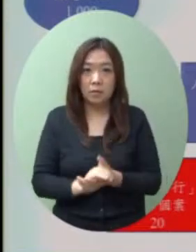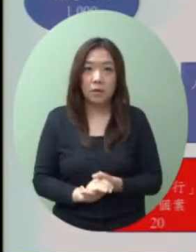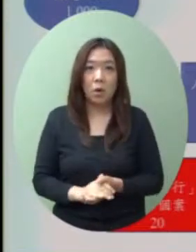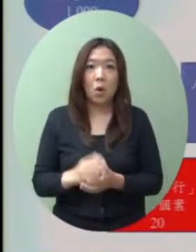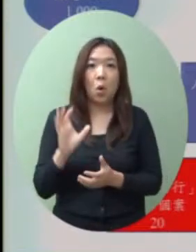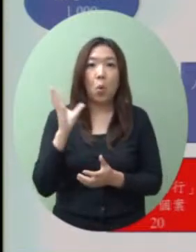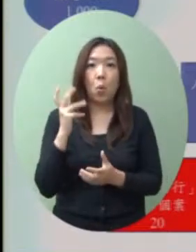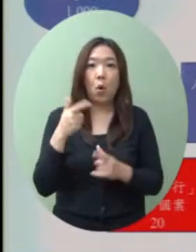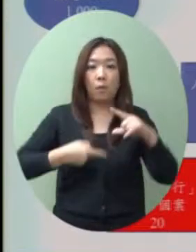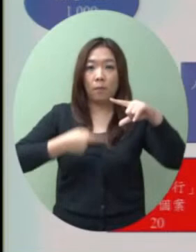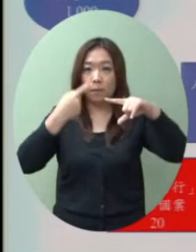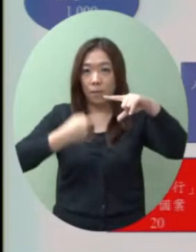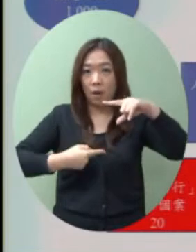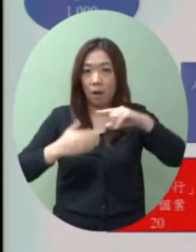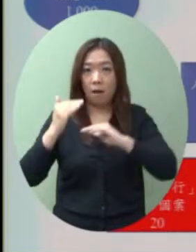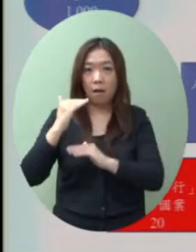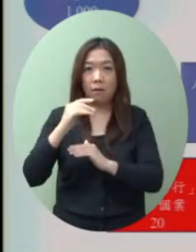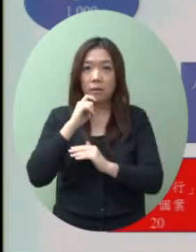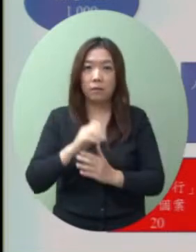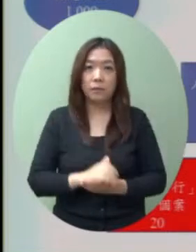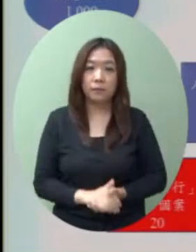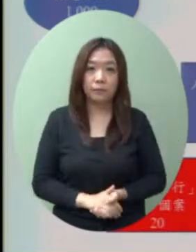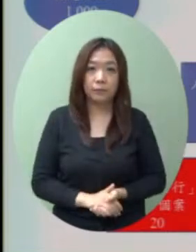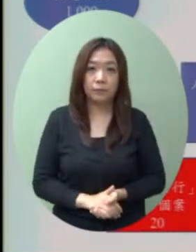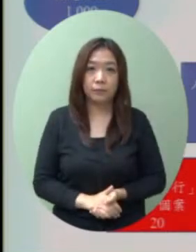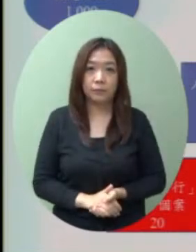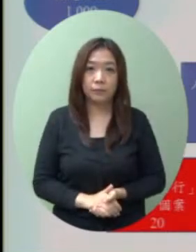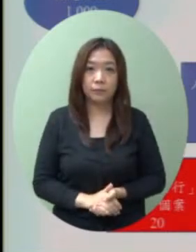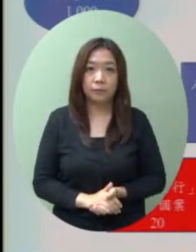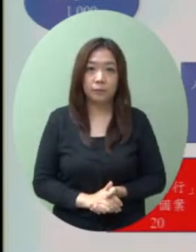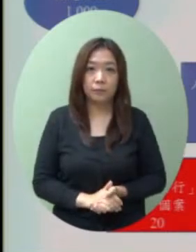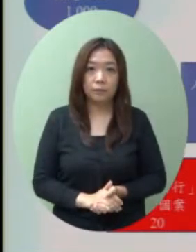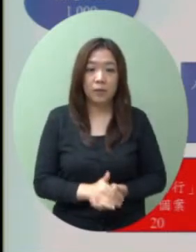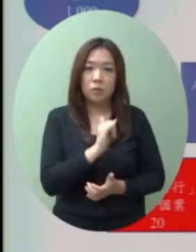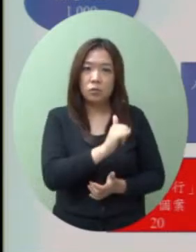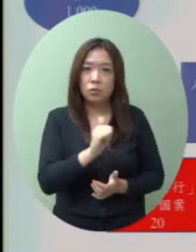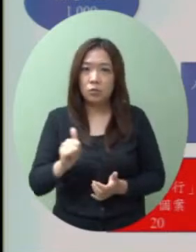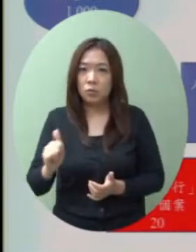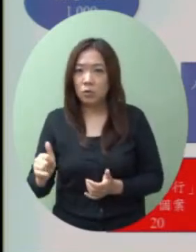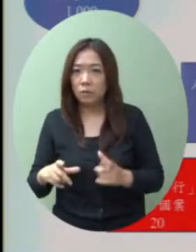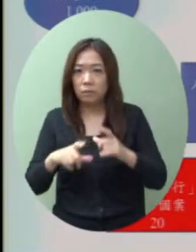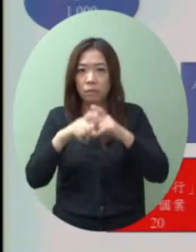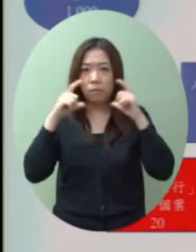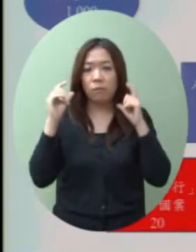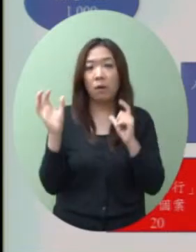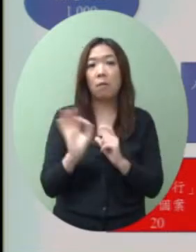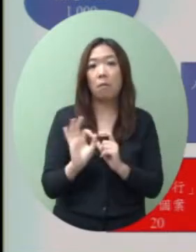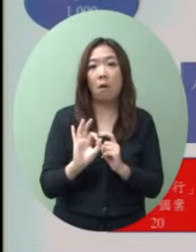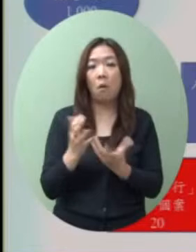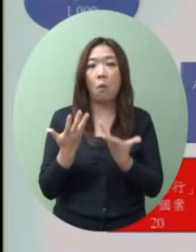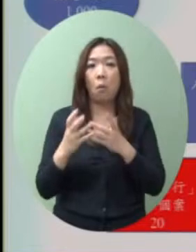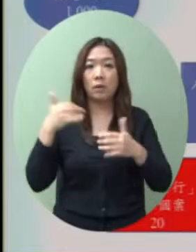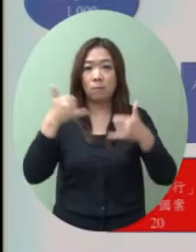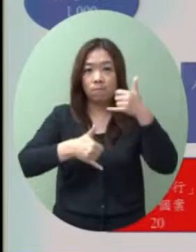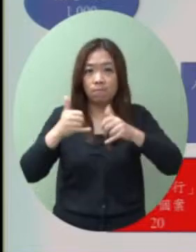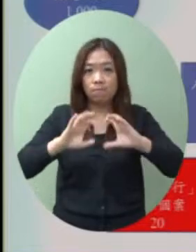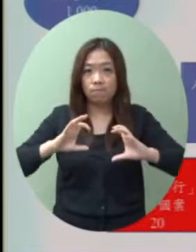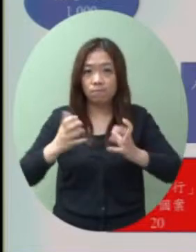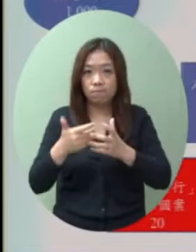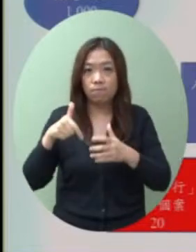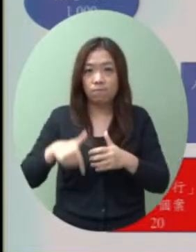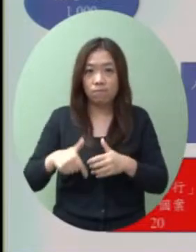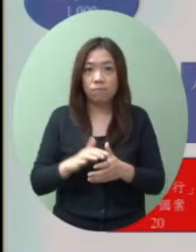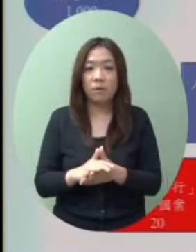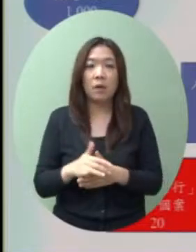onwards. Apart from PCR requirements, the arrival is subject to a yellow code. They